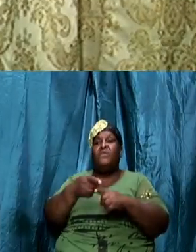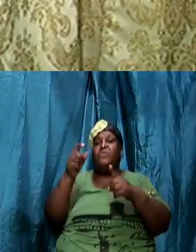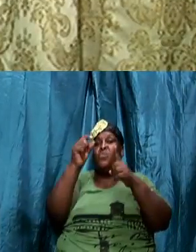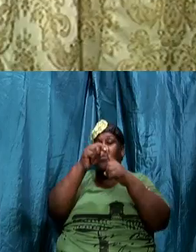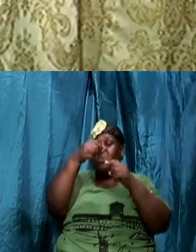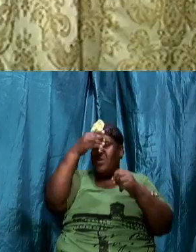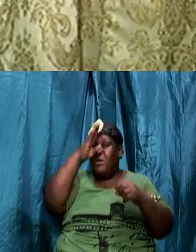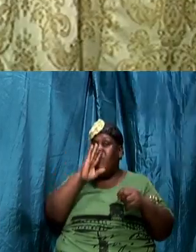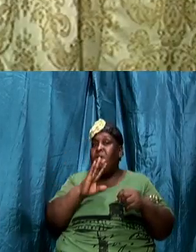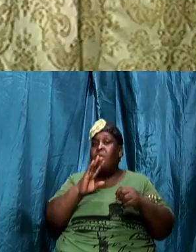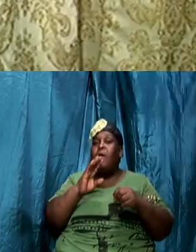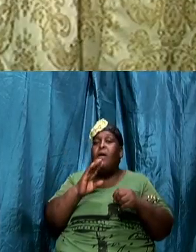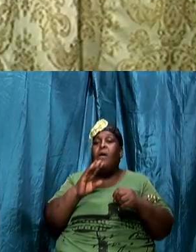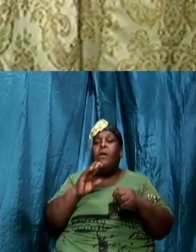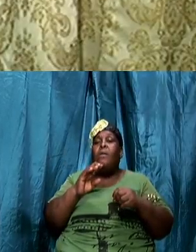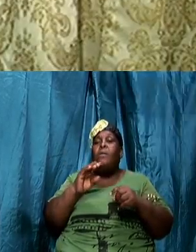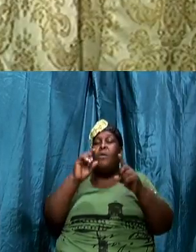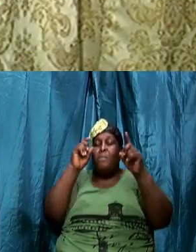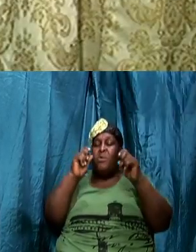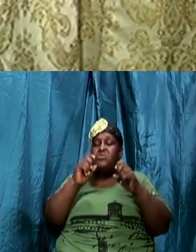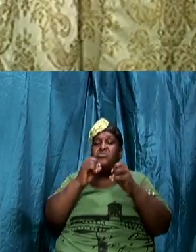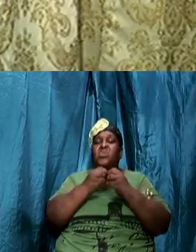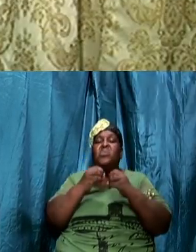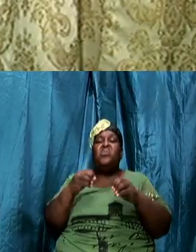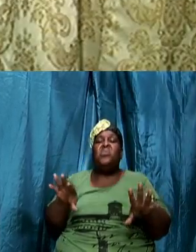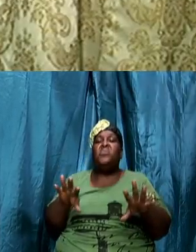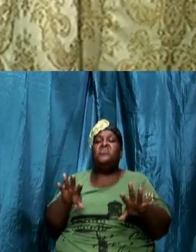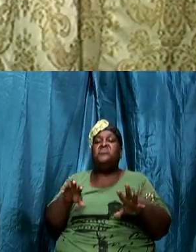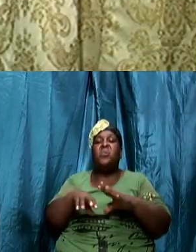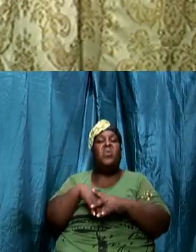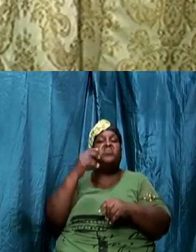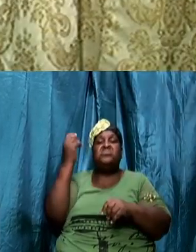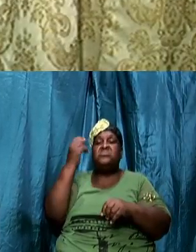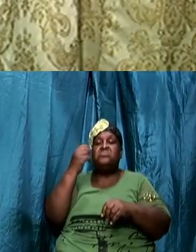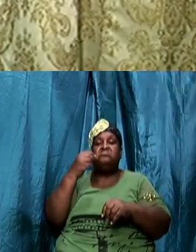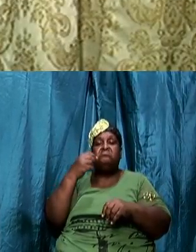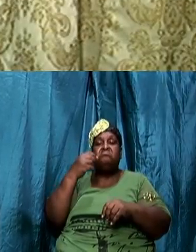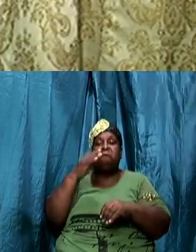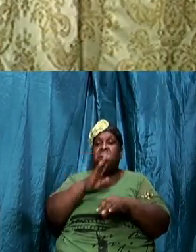for God. And Jesus corroborated that